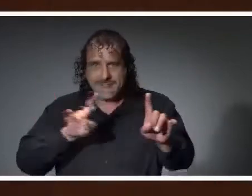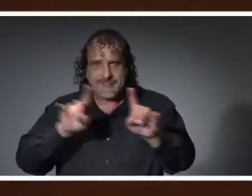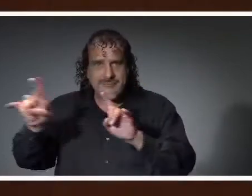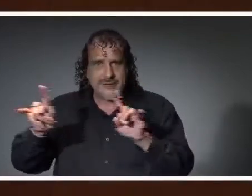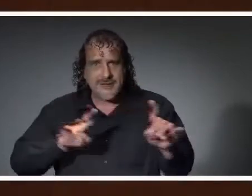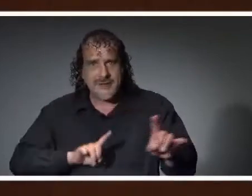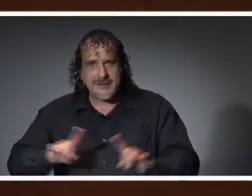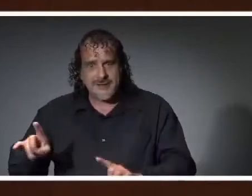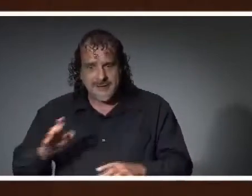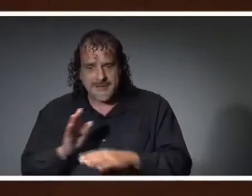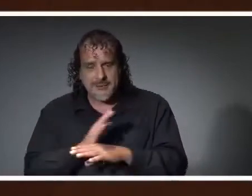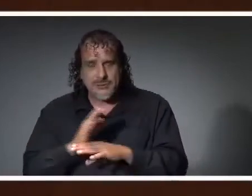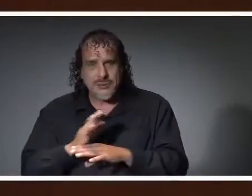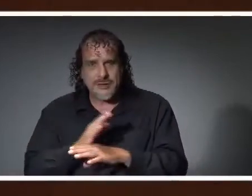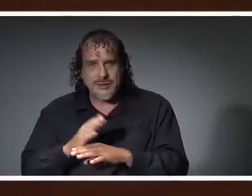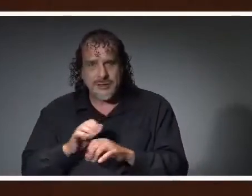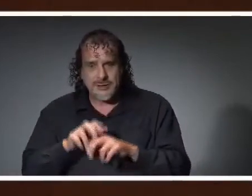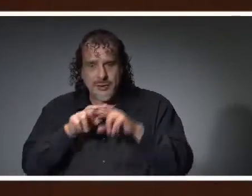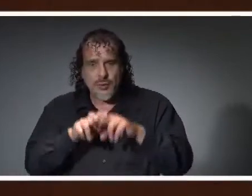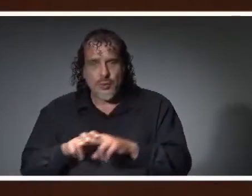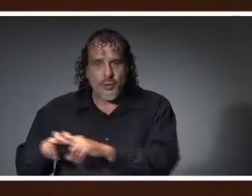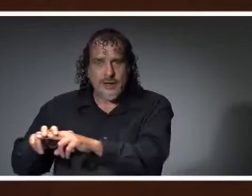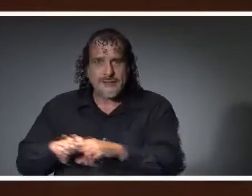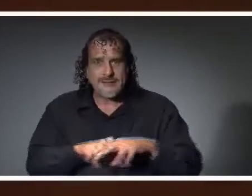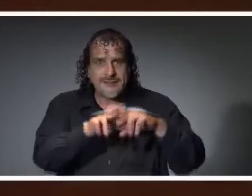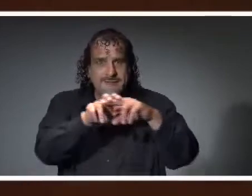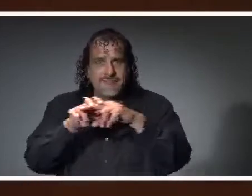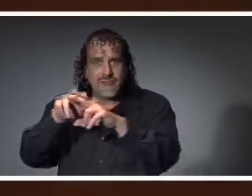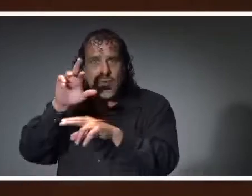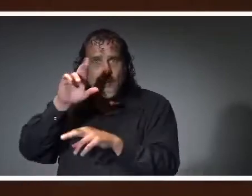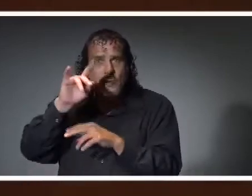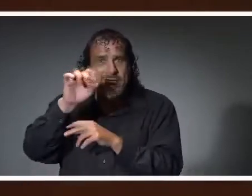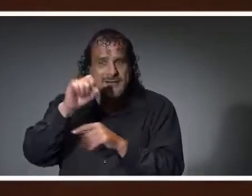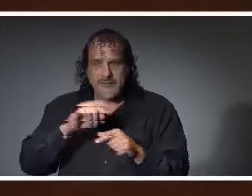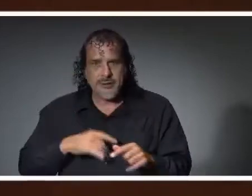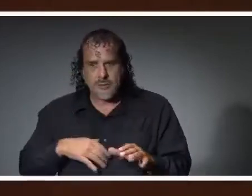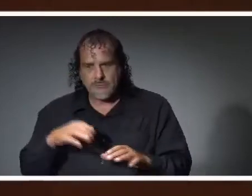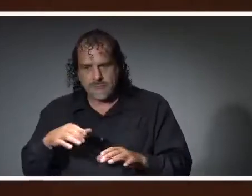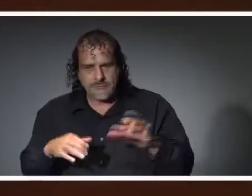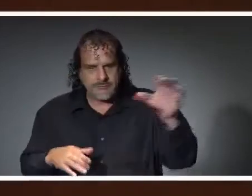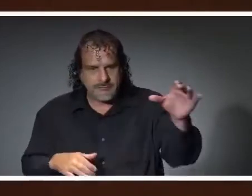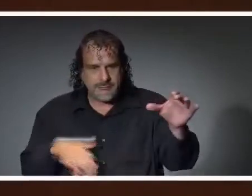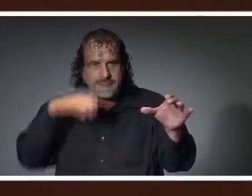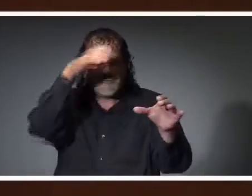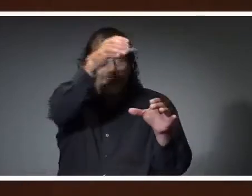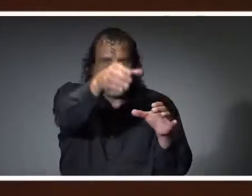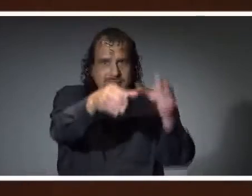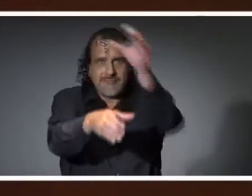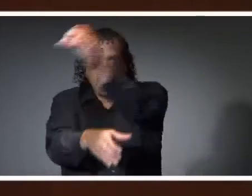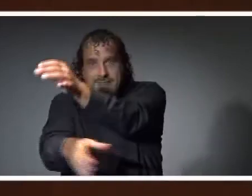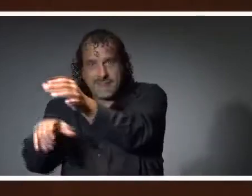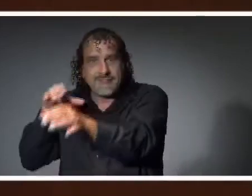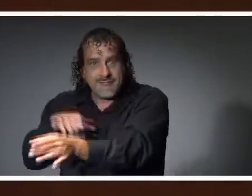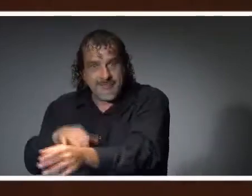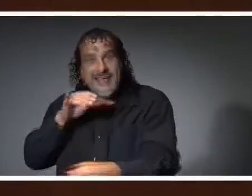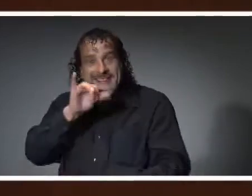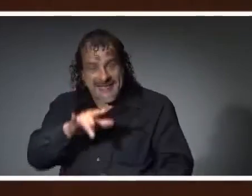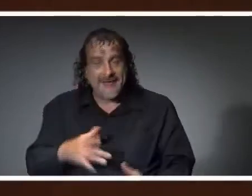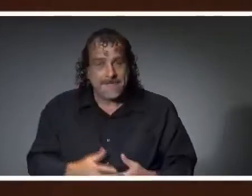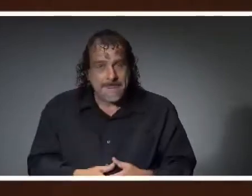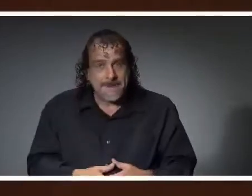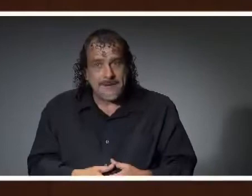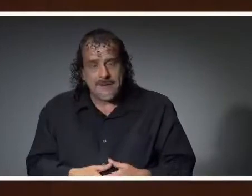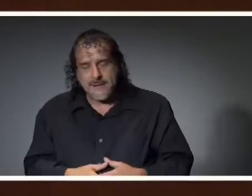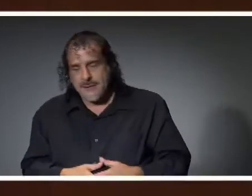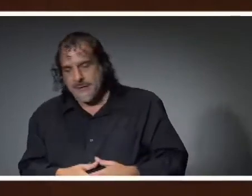between on the rides. So it should be pretty well engineered. Now, I still